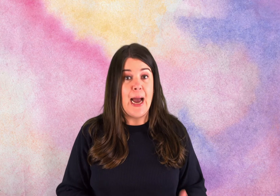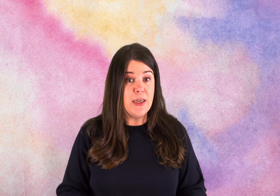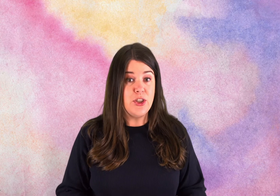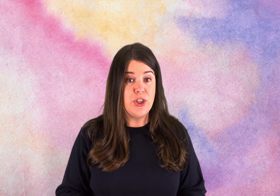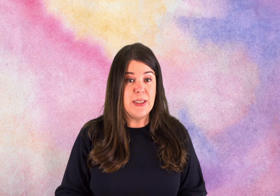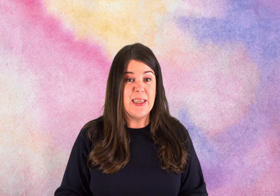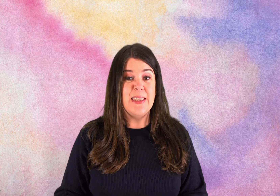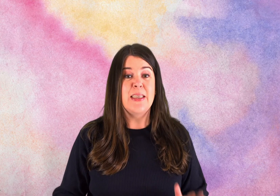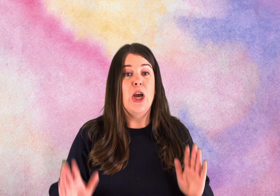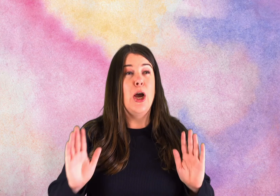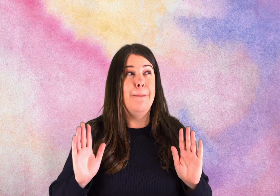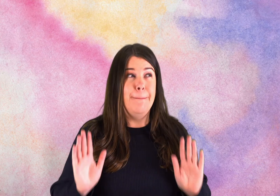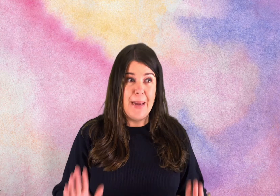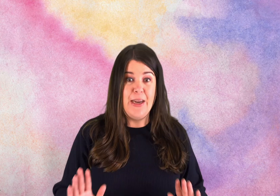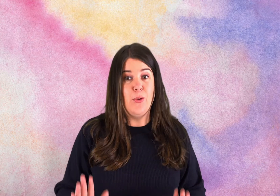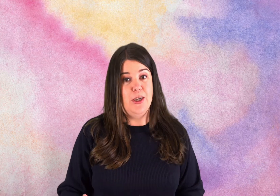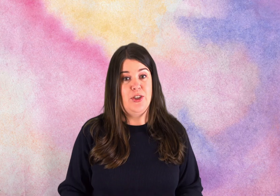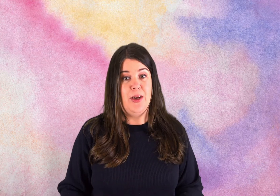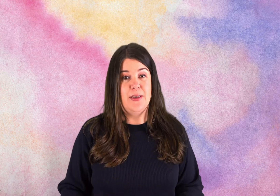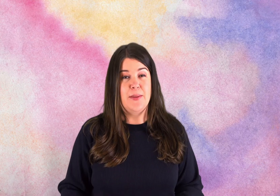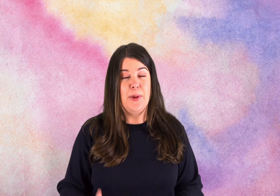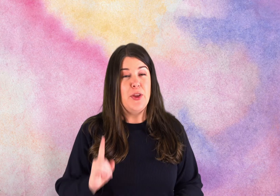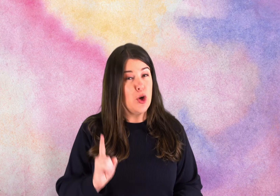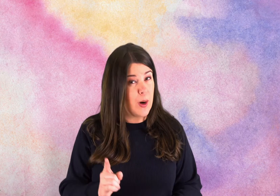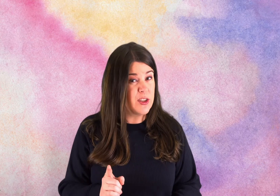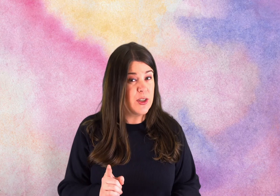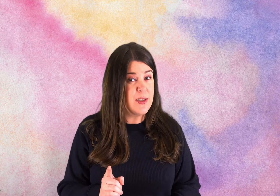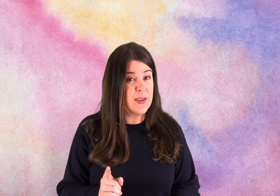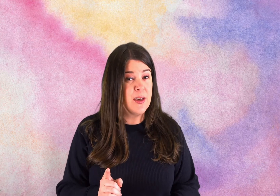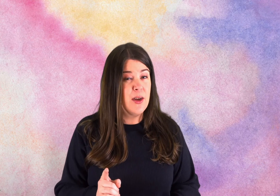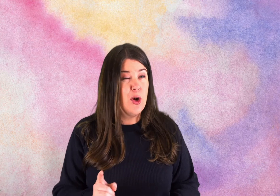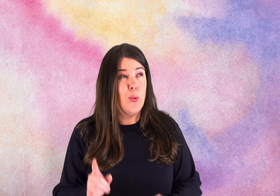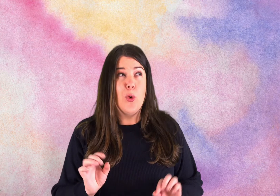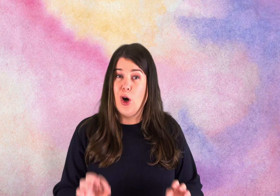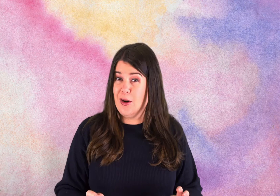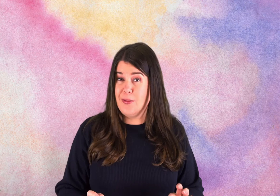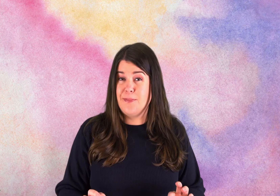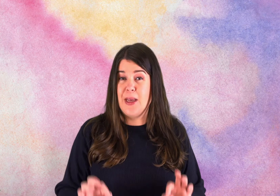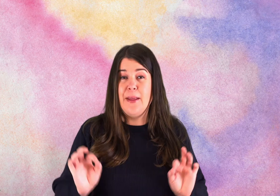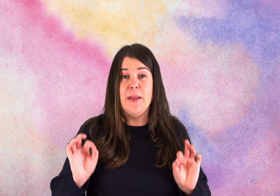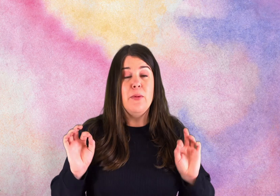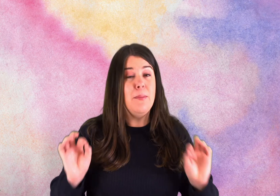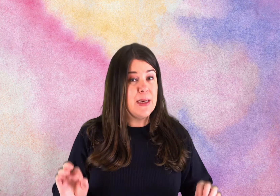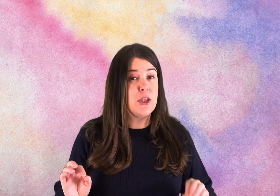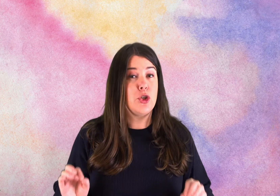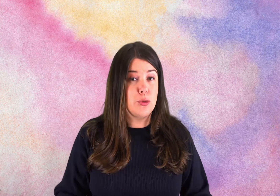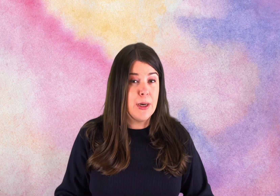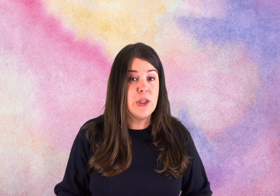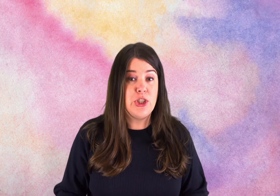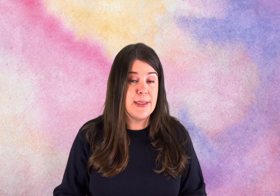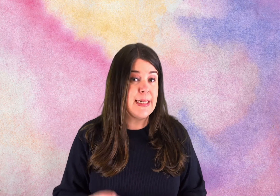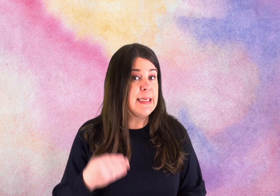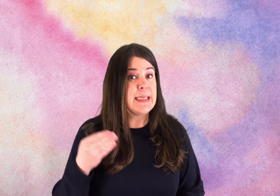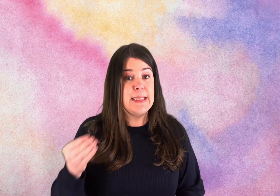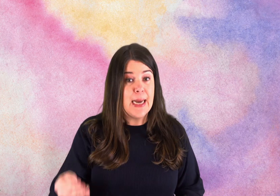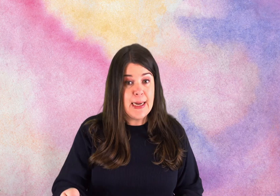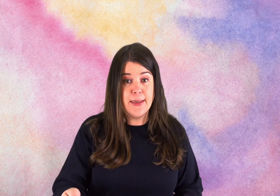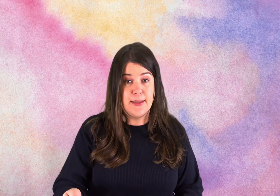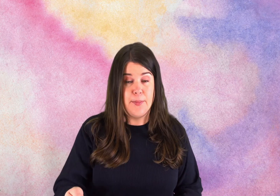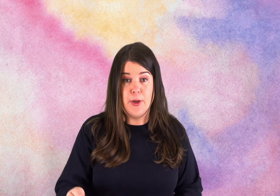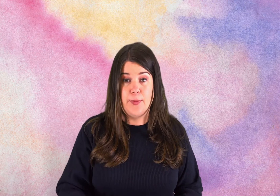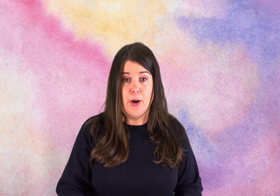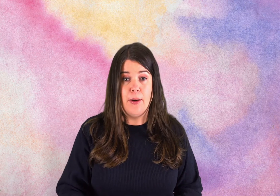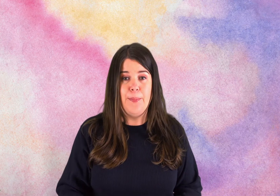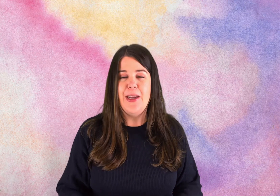leaders asked Jesus many questions, but their questions were hard and they were meant to trick Jesus into